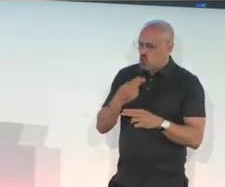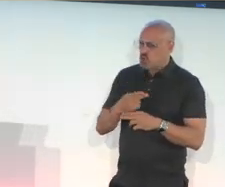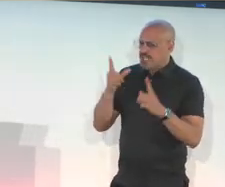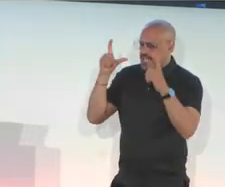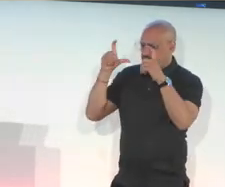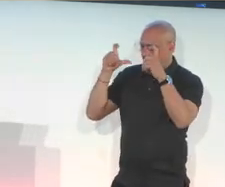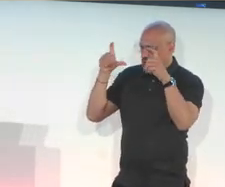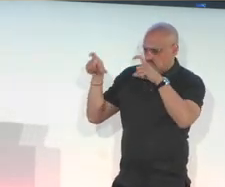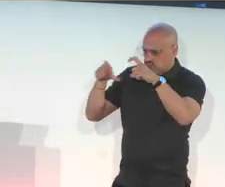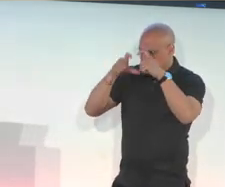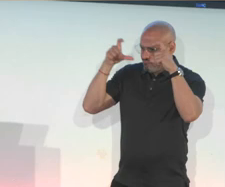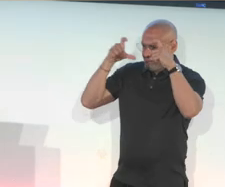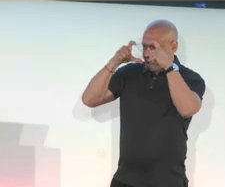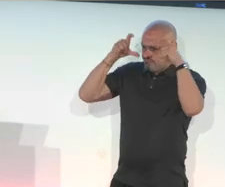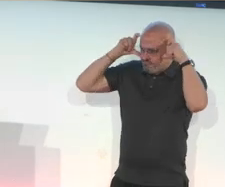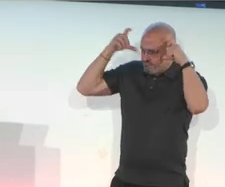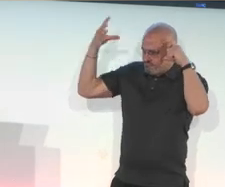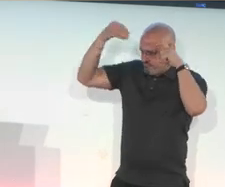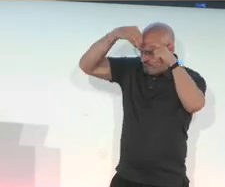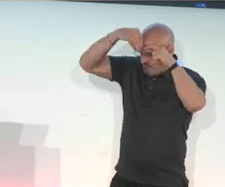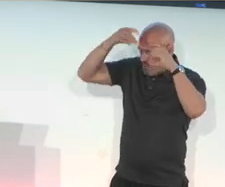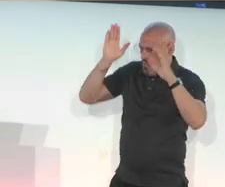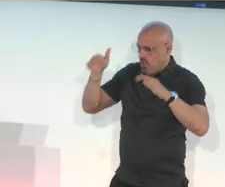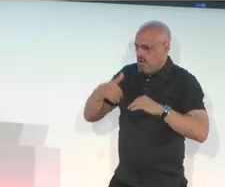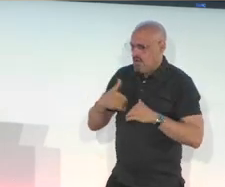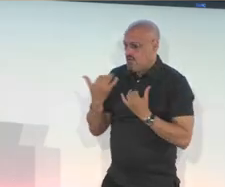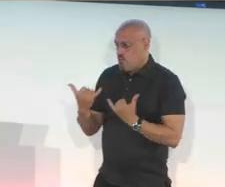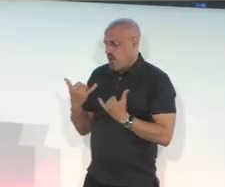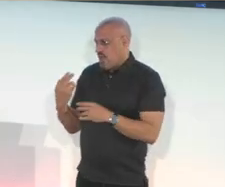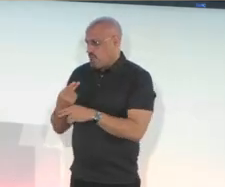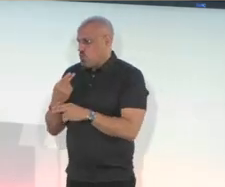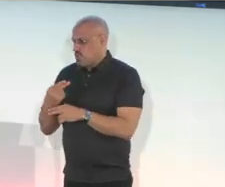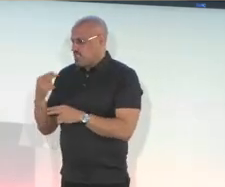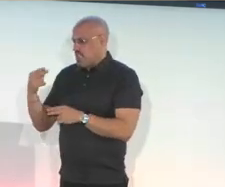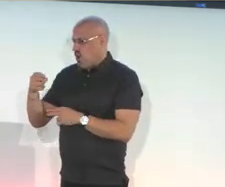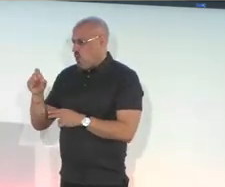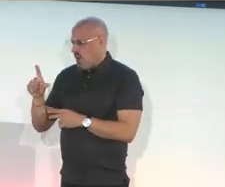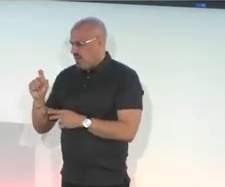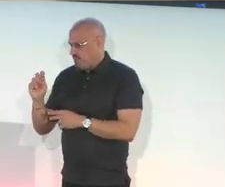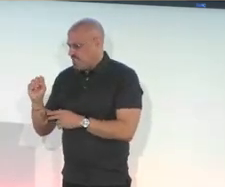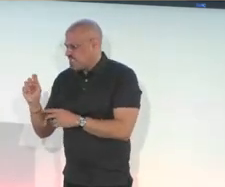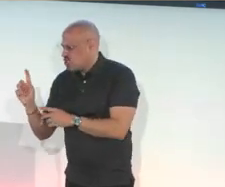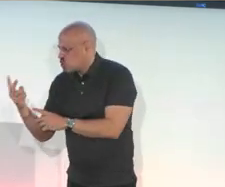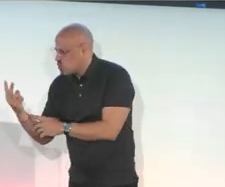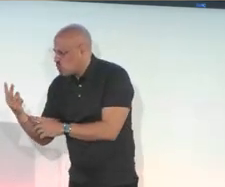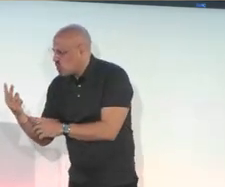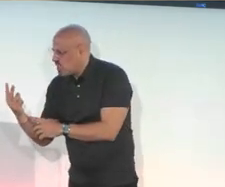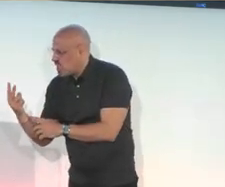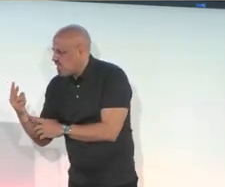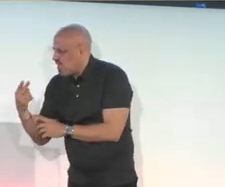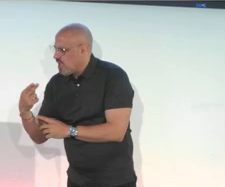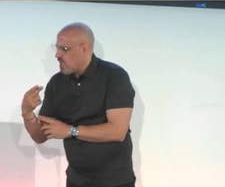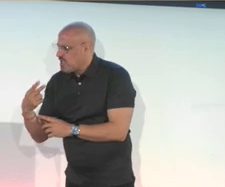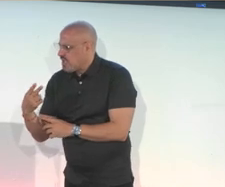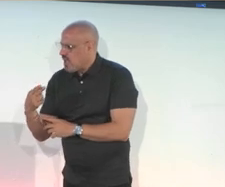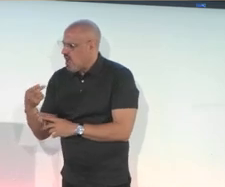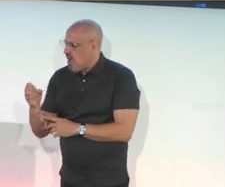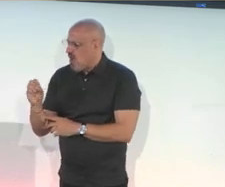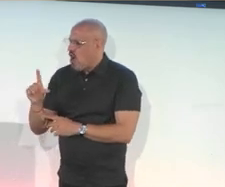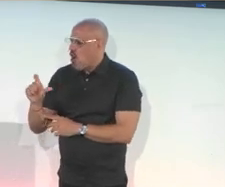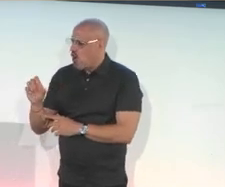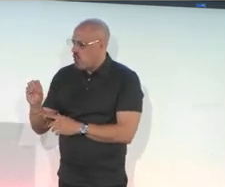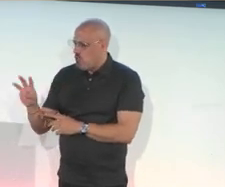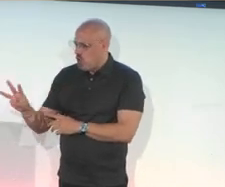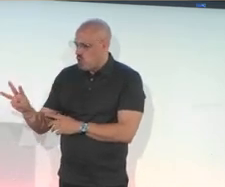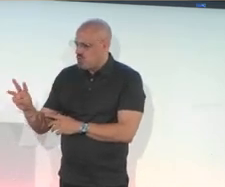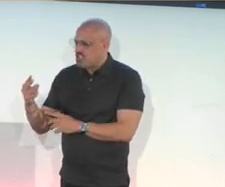cameras on head-mounted devices. So for now, I'm using a HoloLens 2. Mm-hmm. So yeah, essentially,